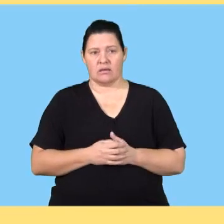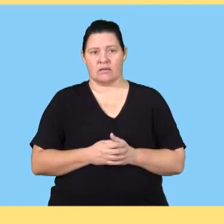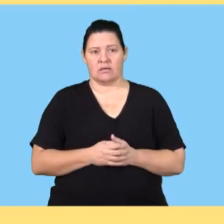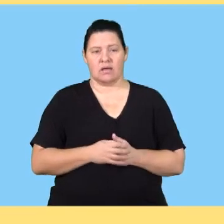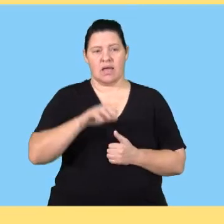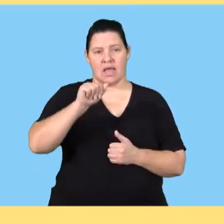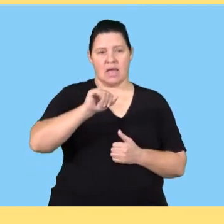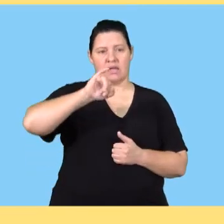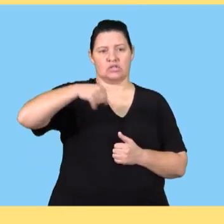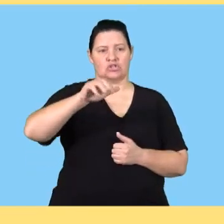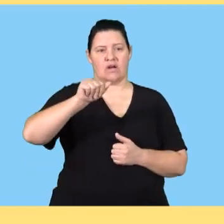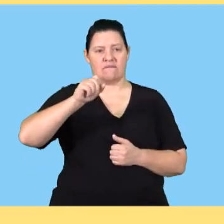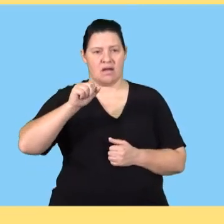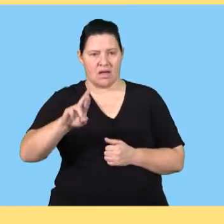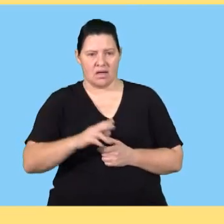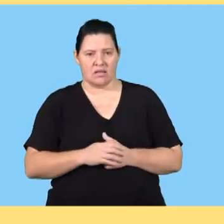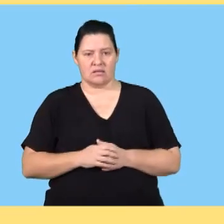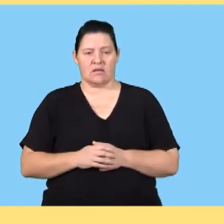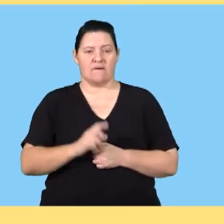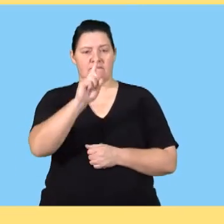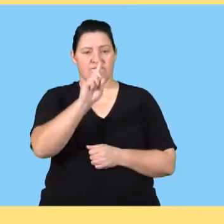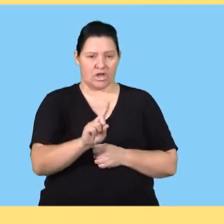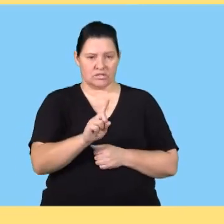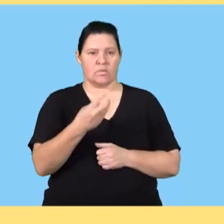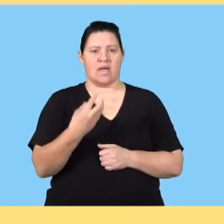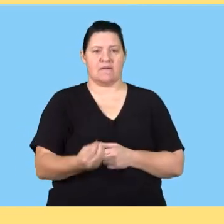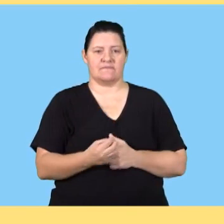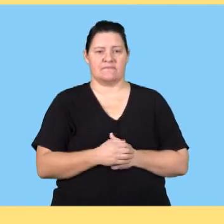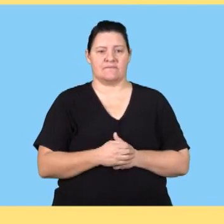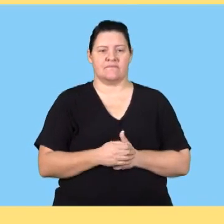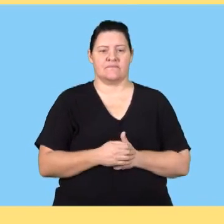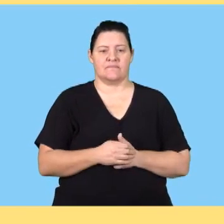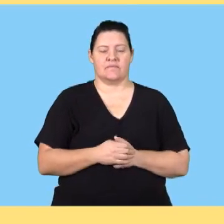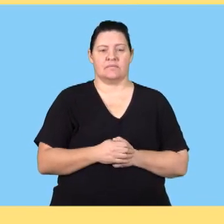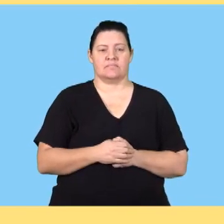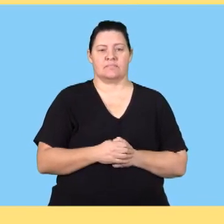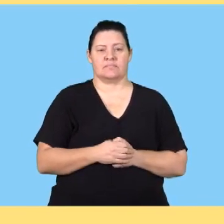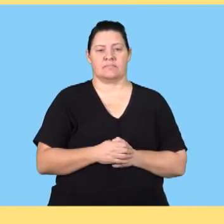rather. A Jaffa. And on the first, we have